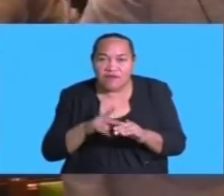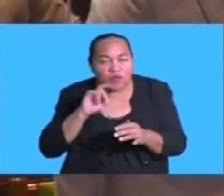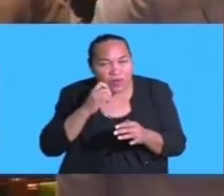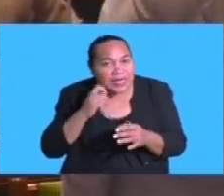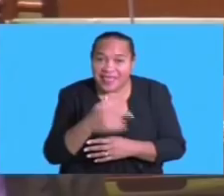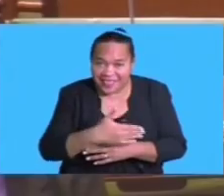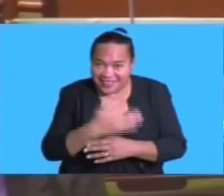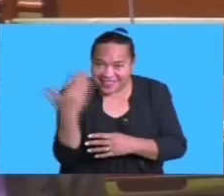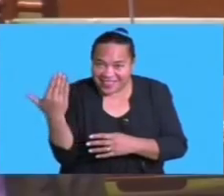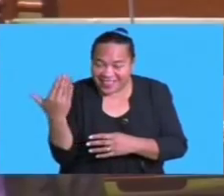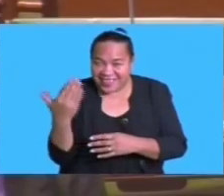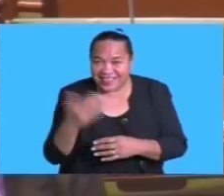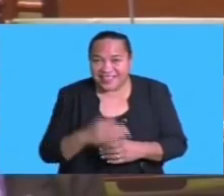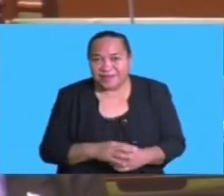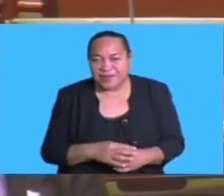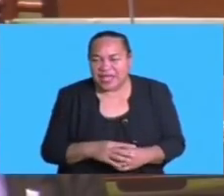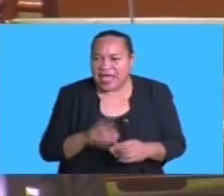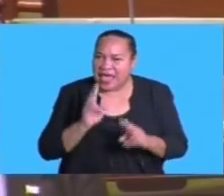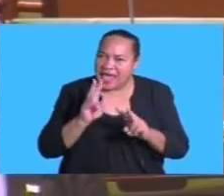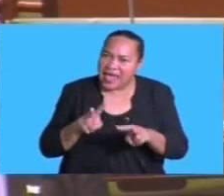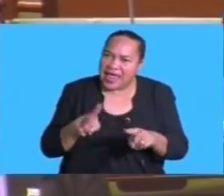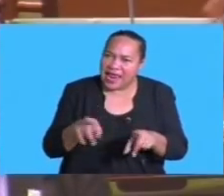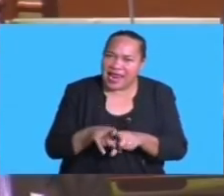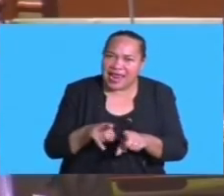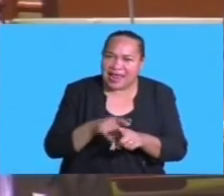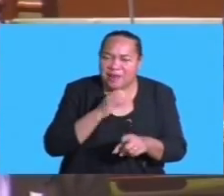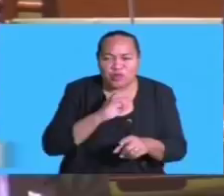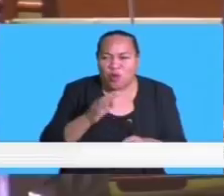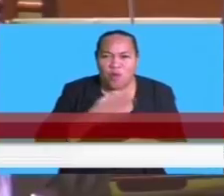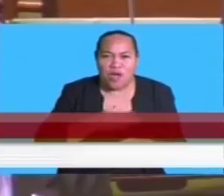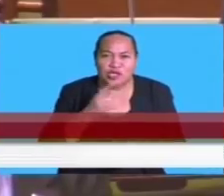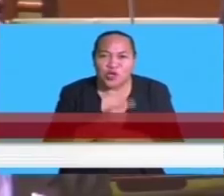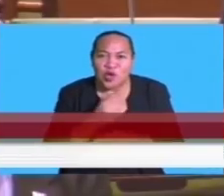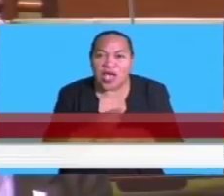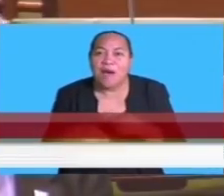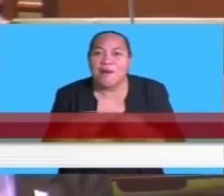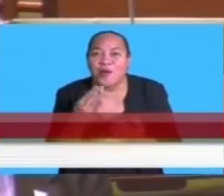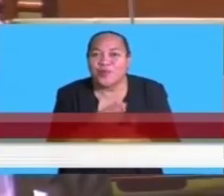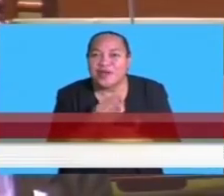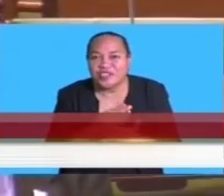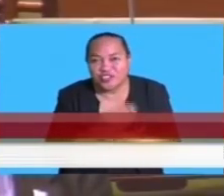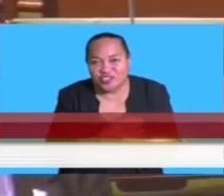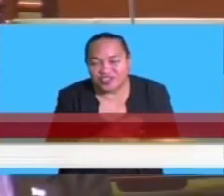Parliament. And he looked like a man who didn't want to talk about the budget.